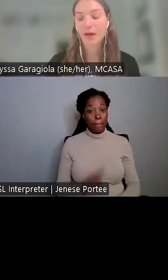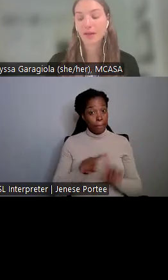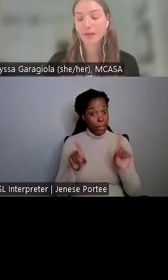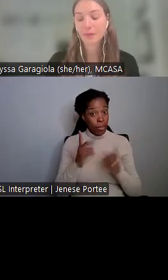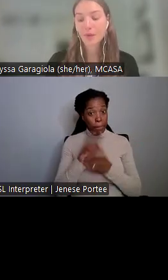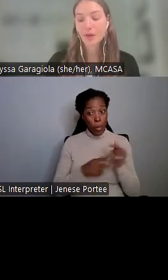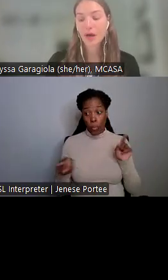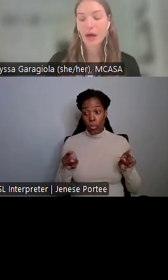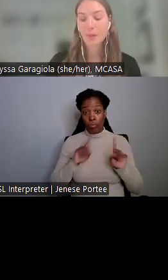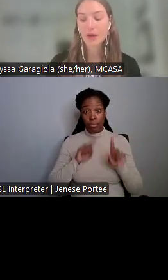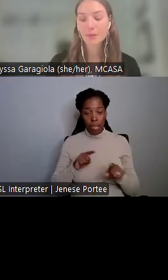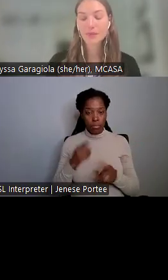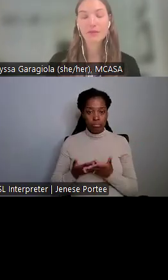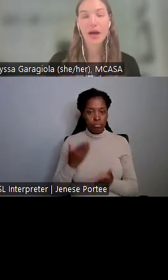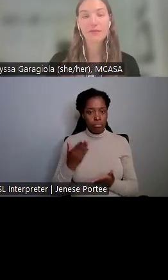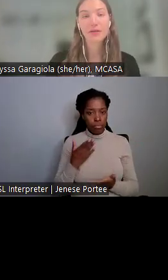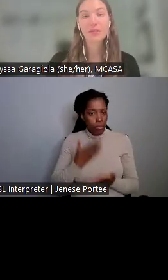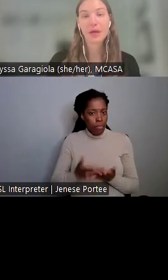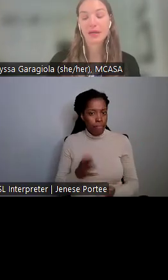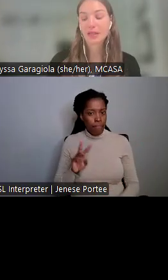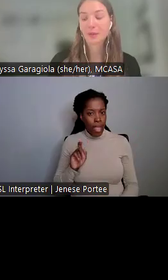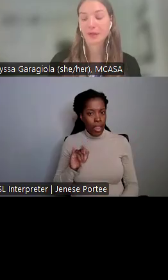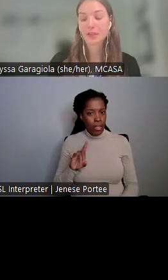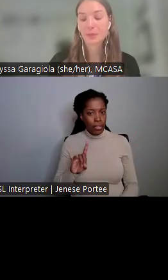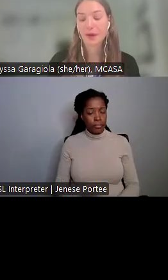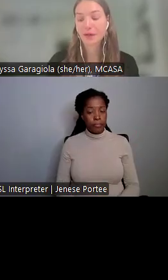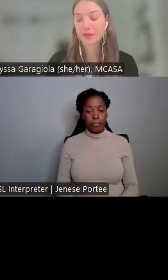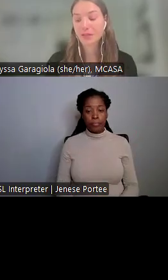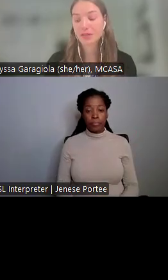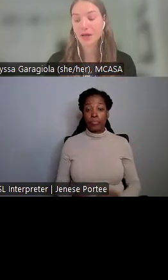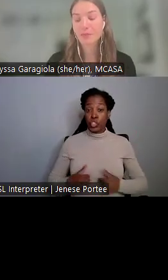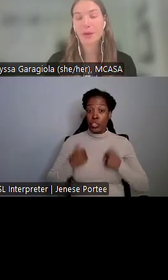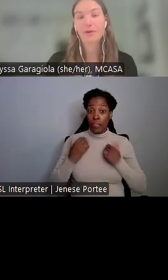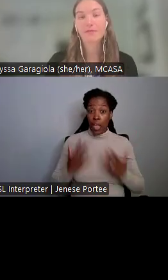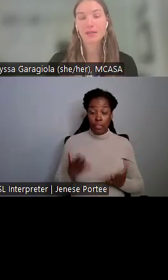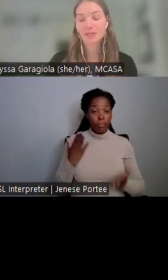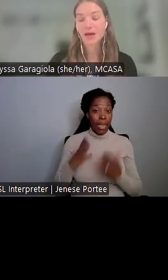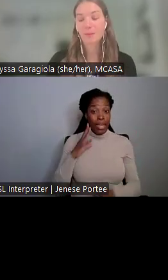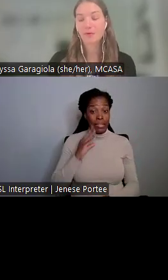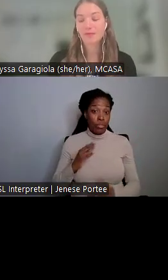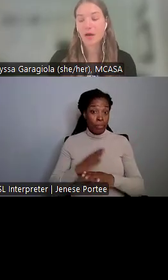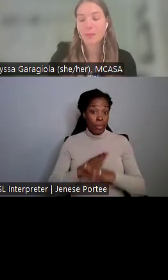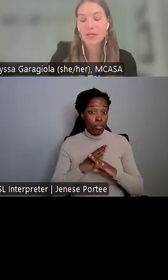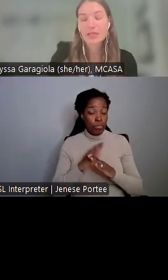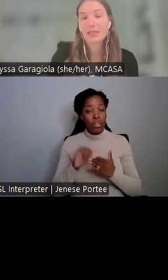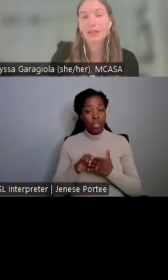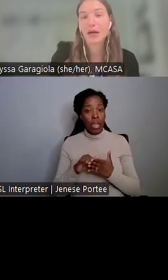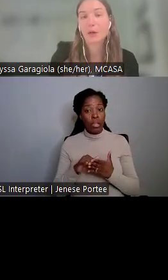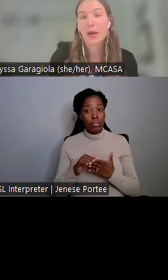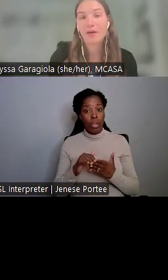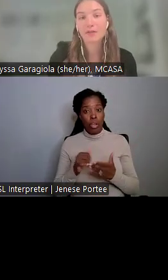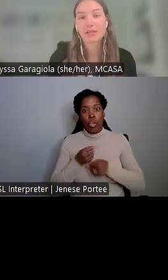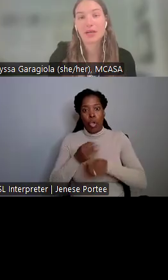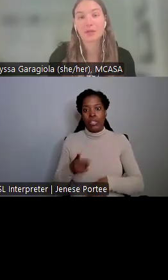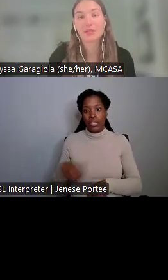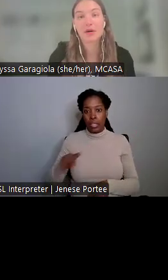are valid. Um, Survivors may experience barriers that prevent them from seeking